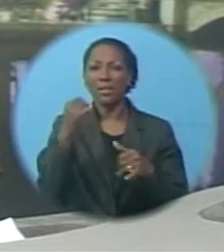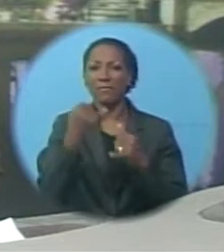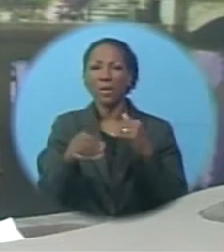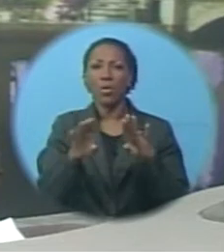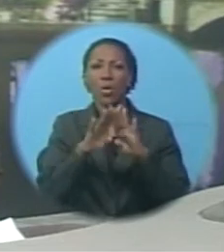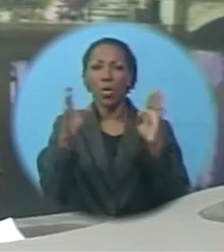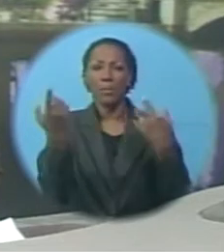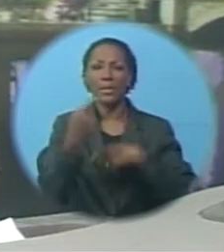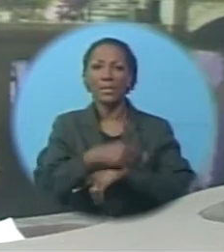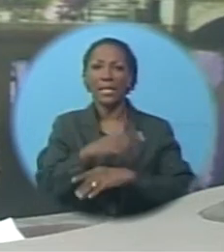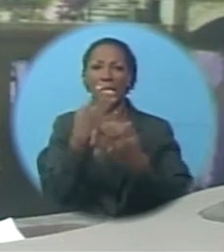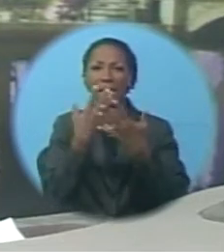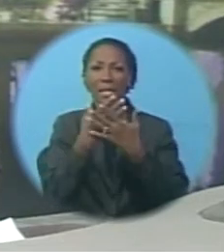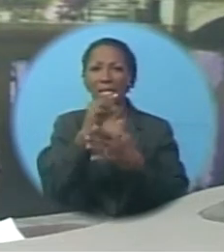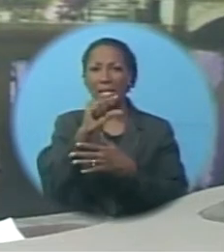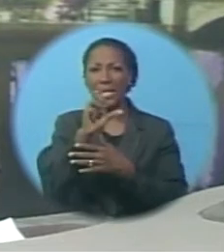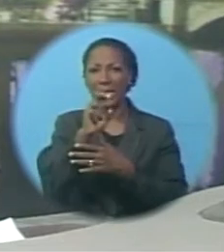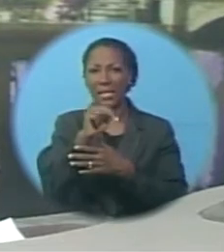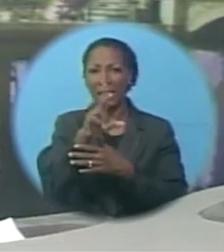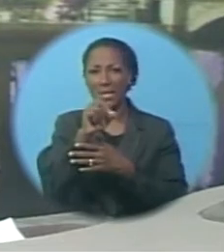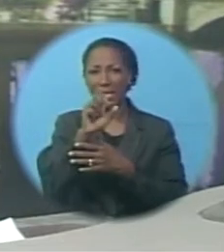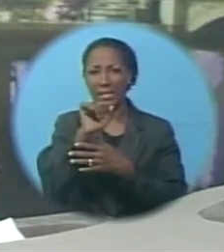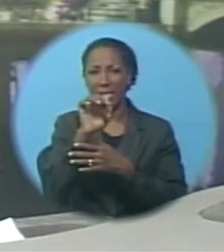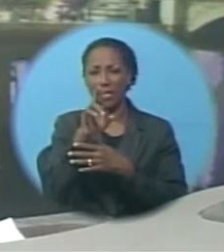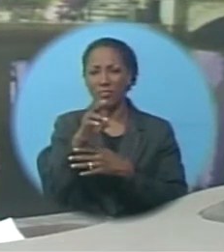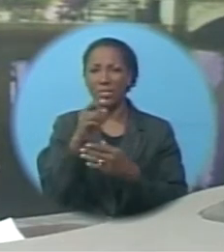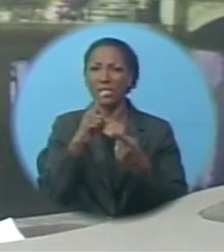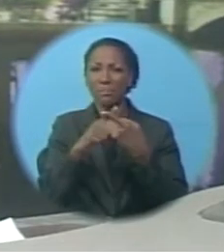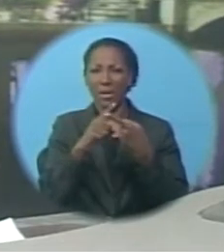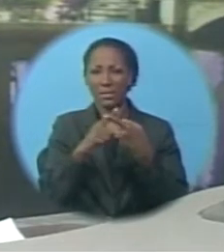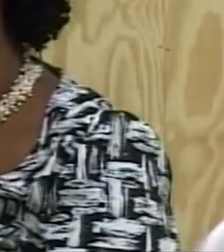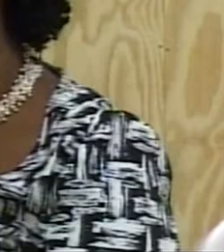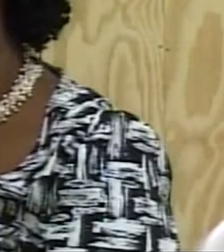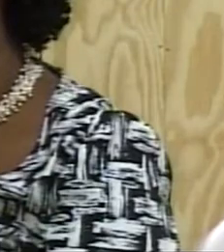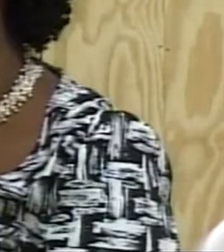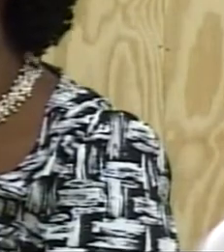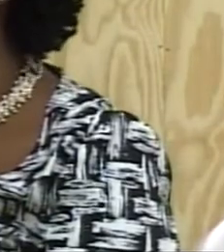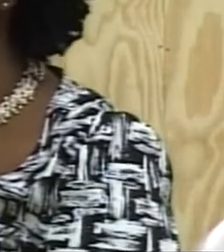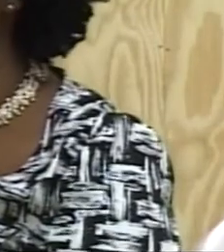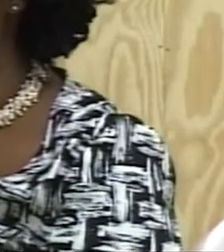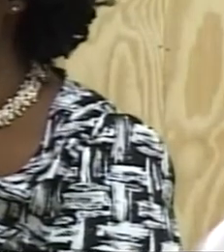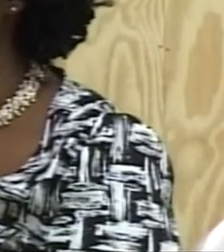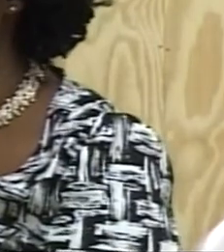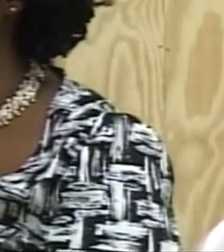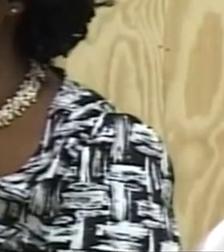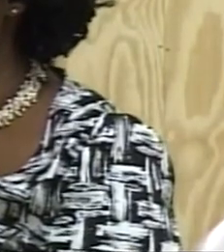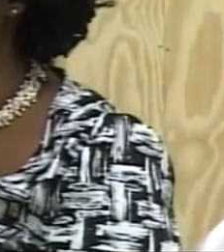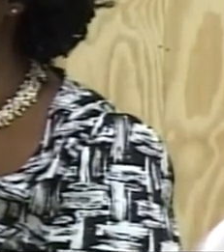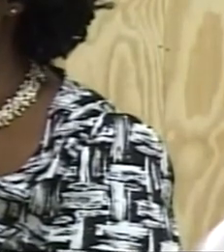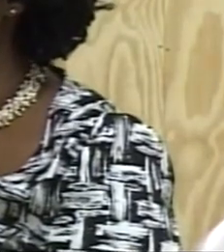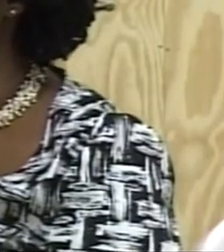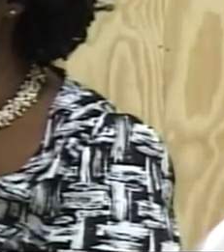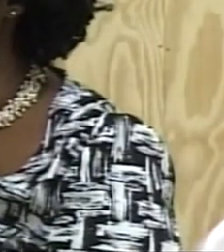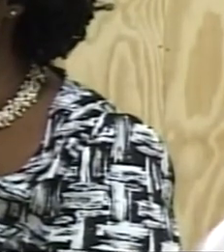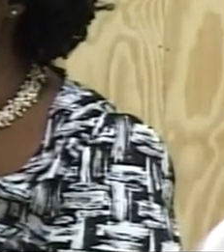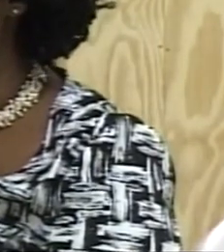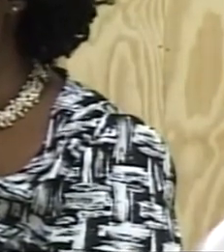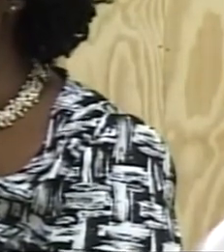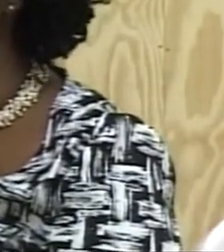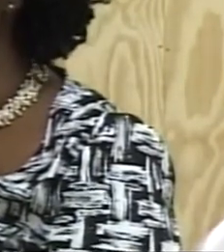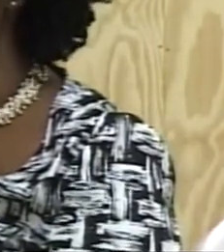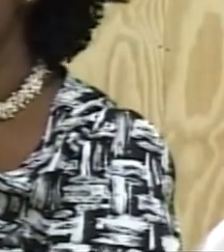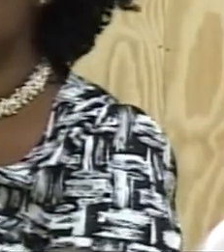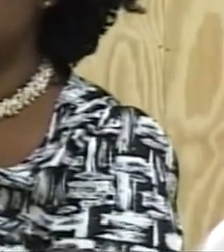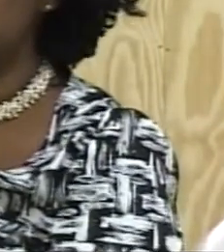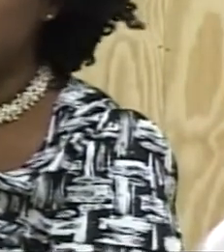open day at Glenderry Prison has been positive. People are fascinated, they're intrigued. People have been calling to